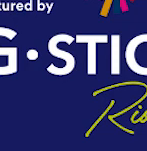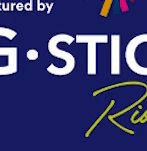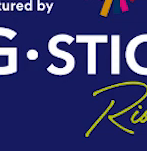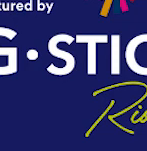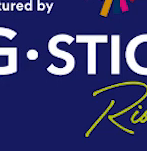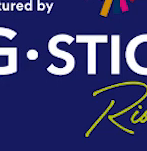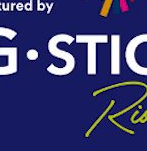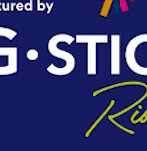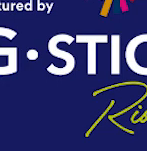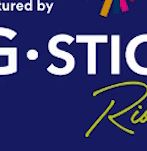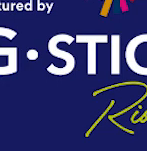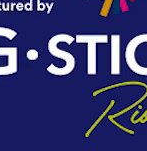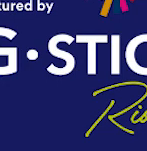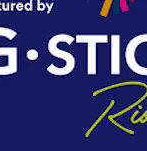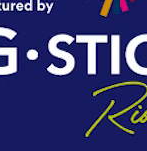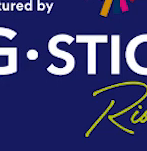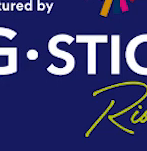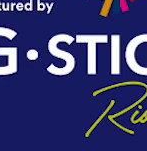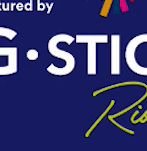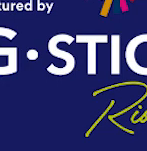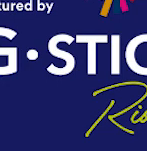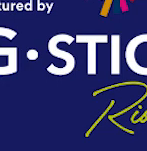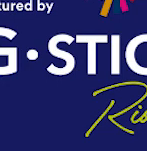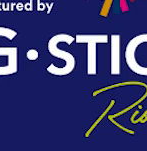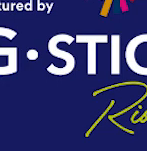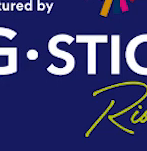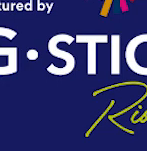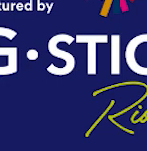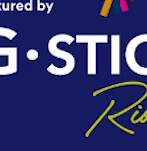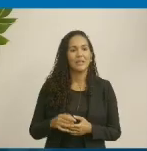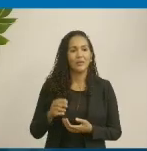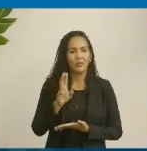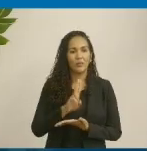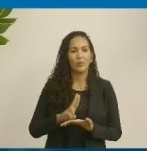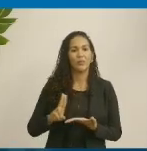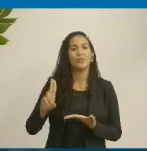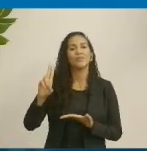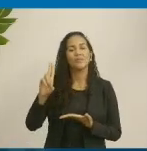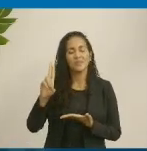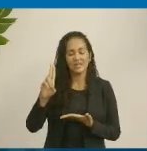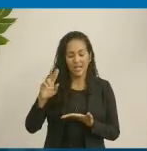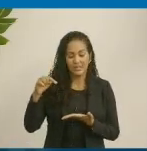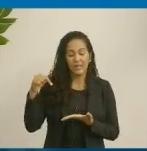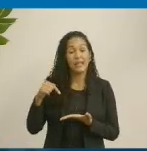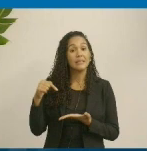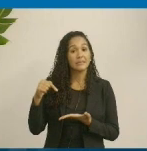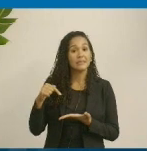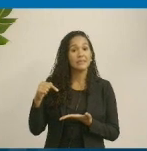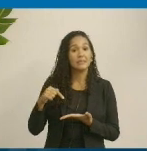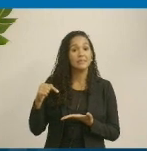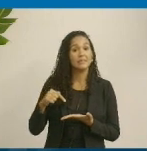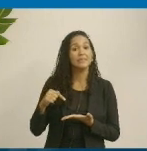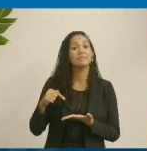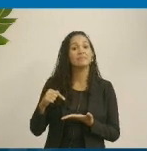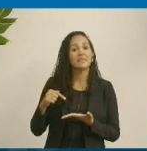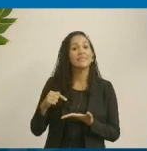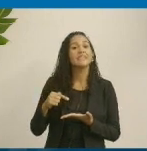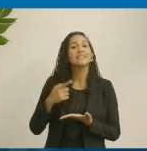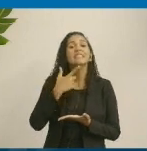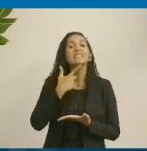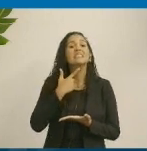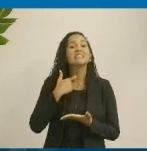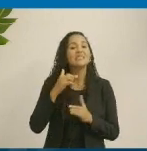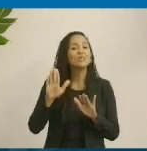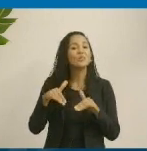Africa, the university that sets out to change the world